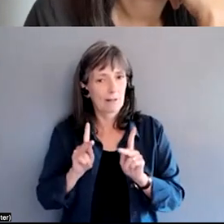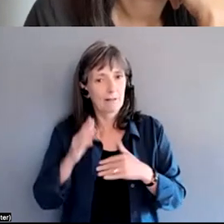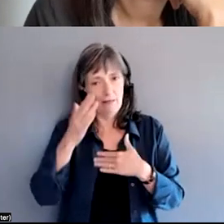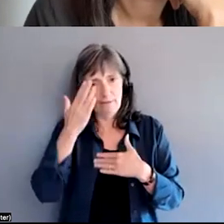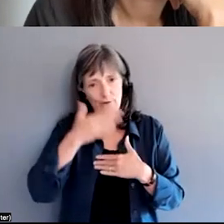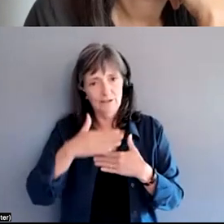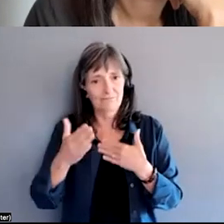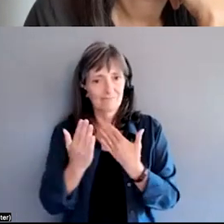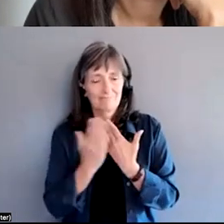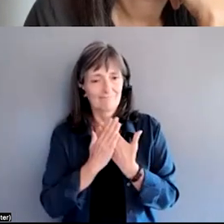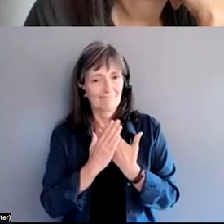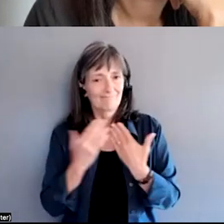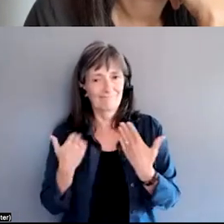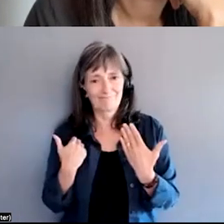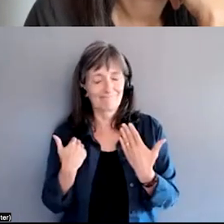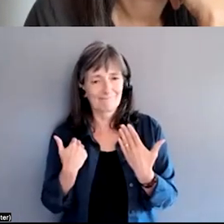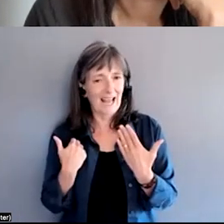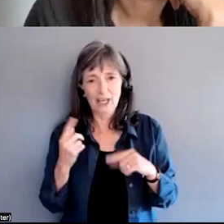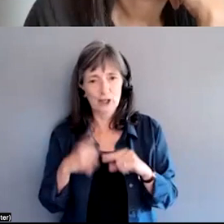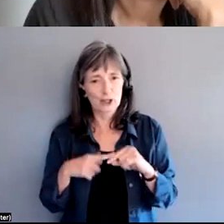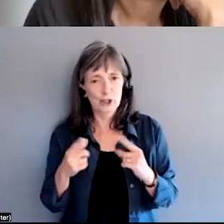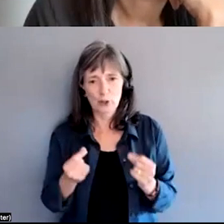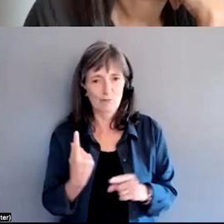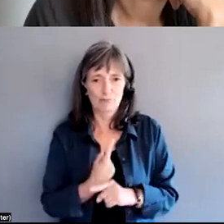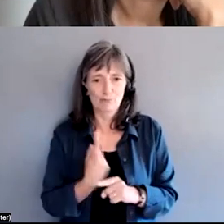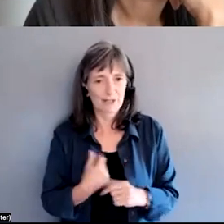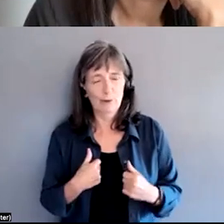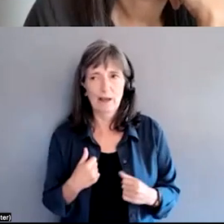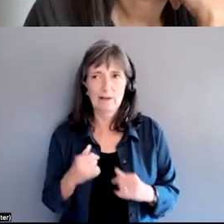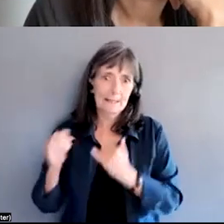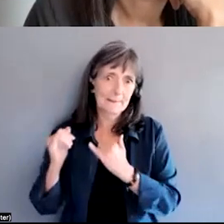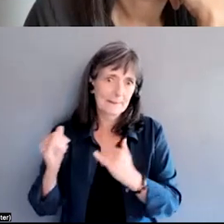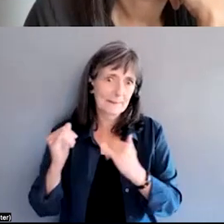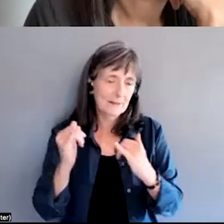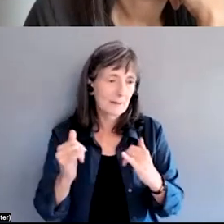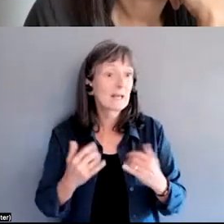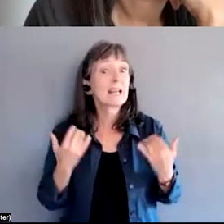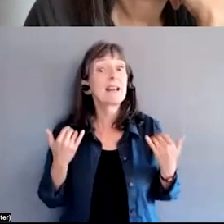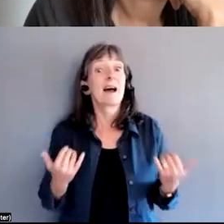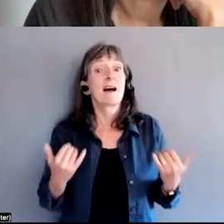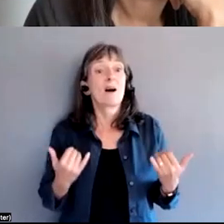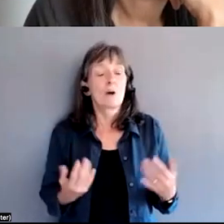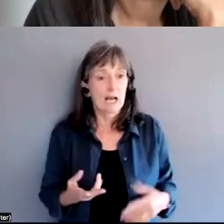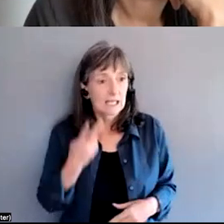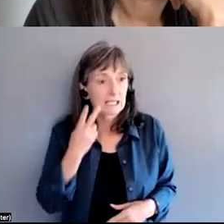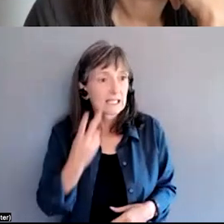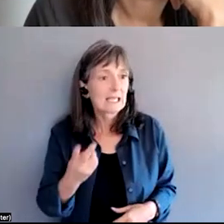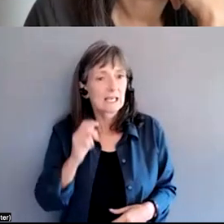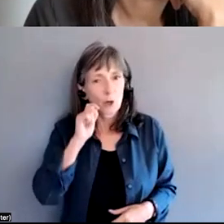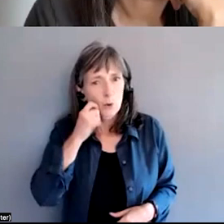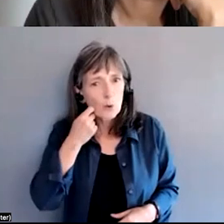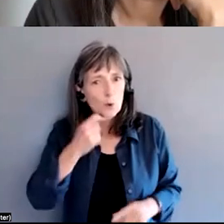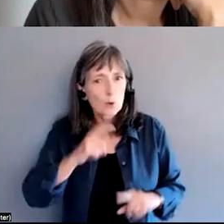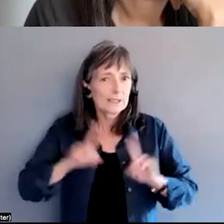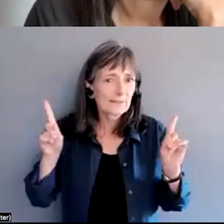figure out how to do it in a non-cliche way. And now it's so refreshing to see so many cool approaches to